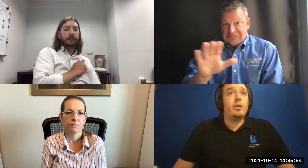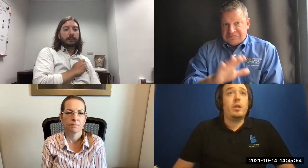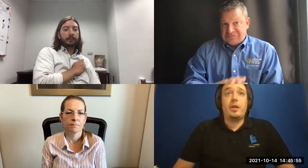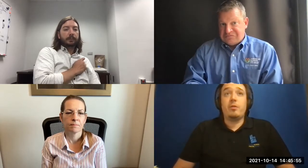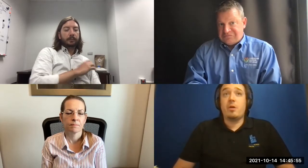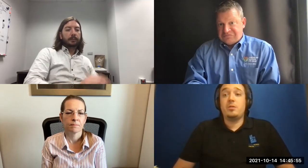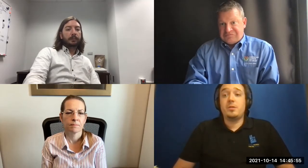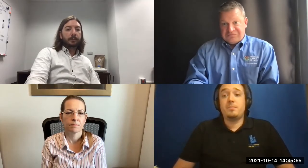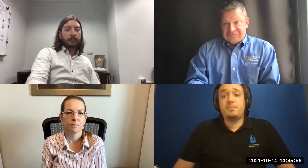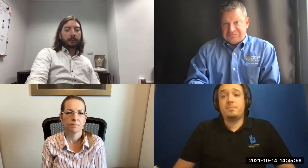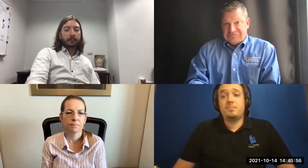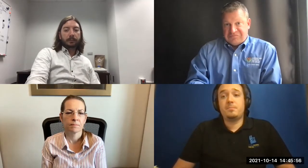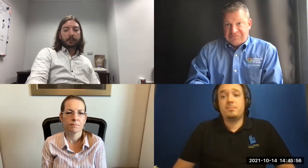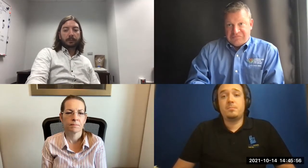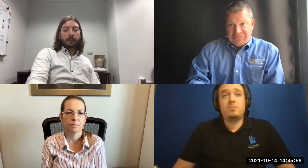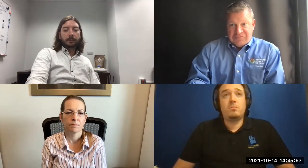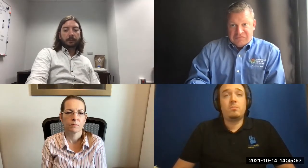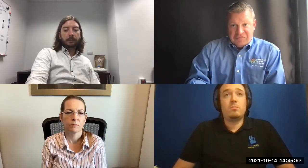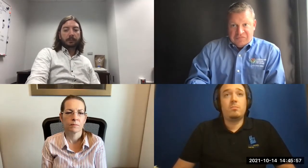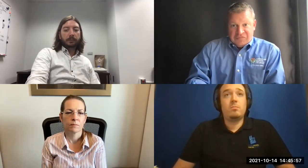All right, any other thoughts?